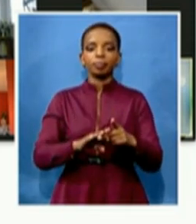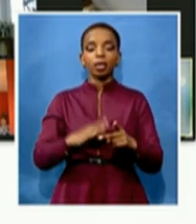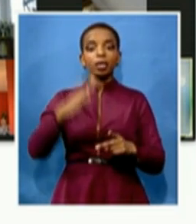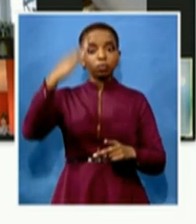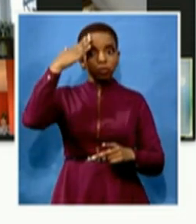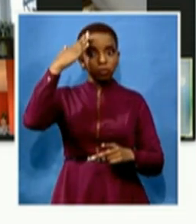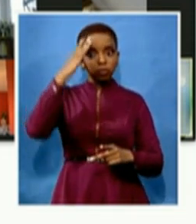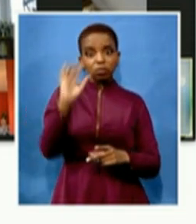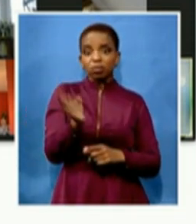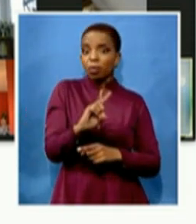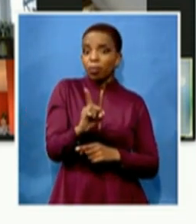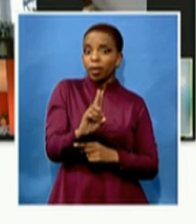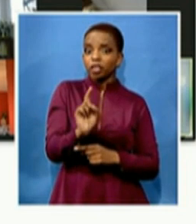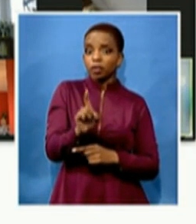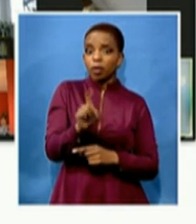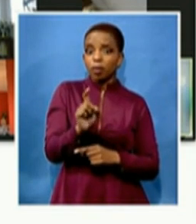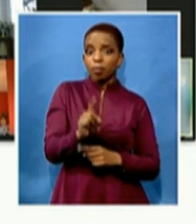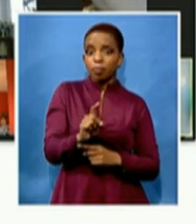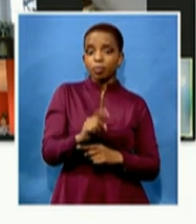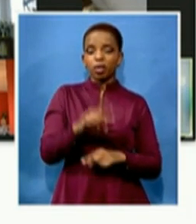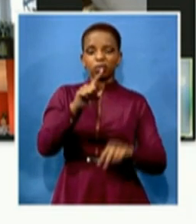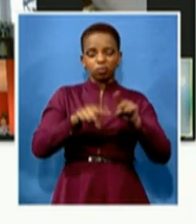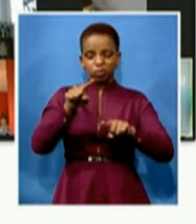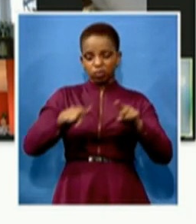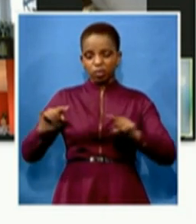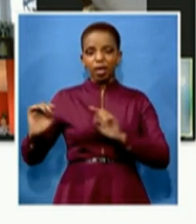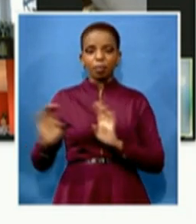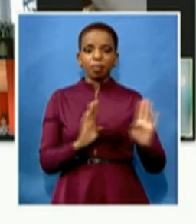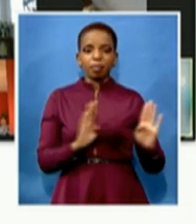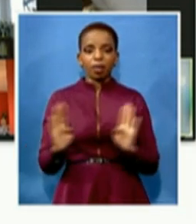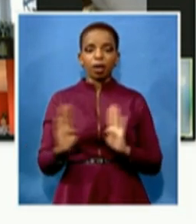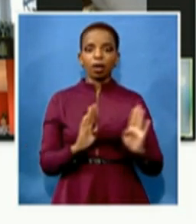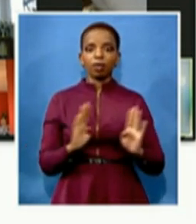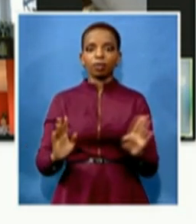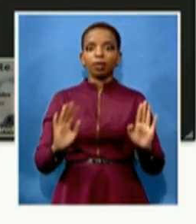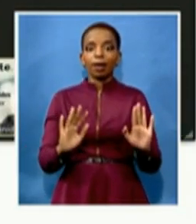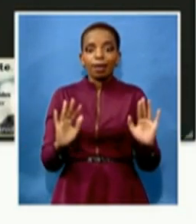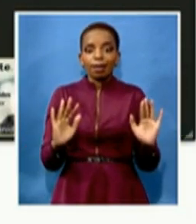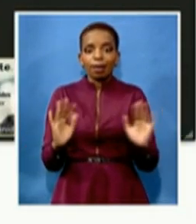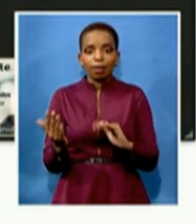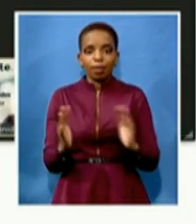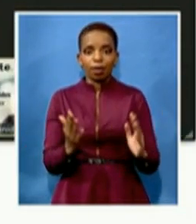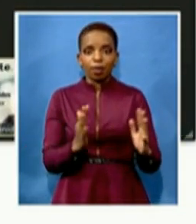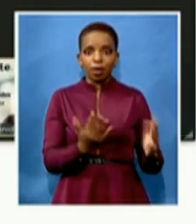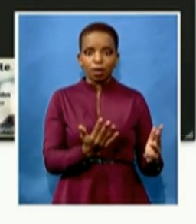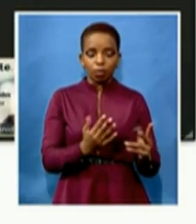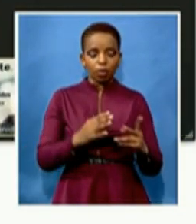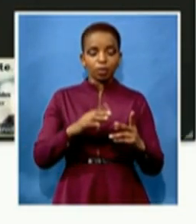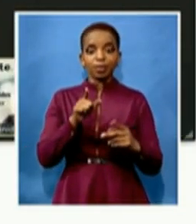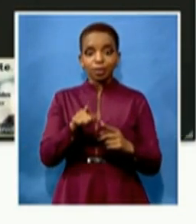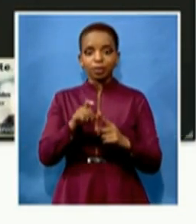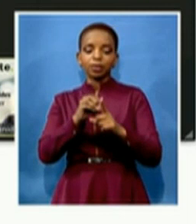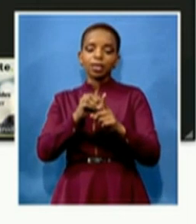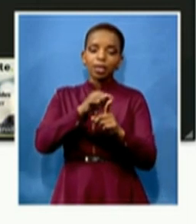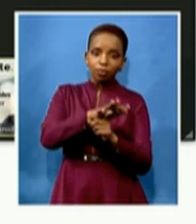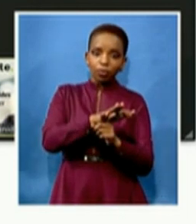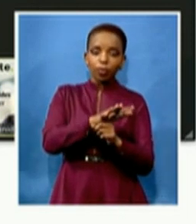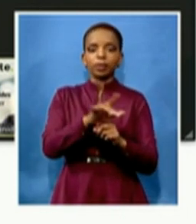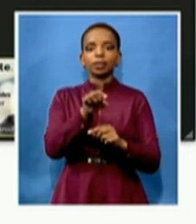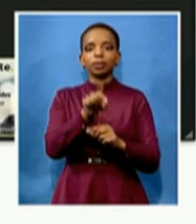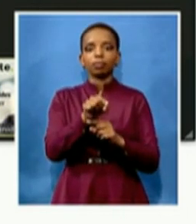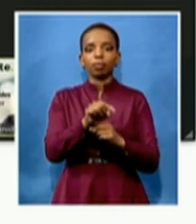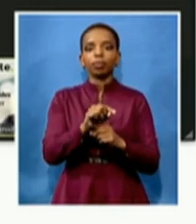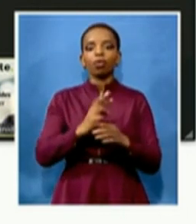elements as well as calibration factors that influence the results itself. In the modeling that we have done, we've very